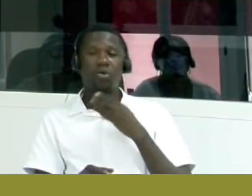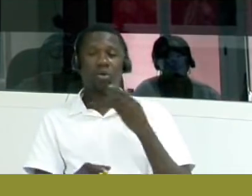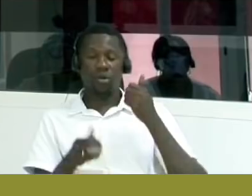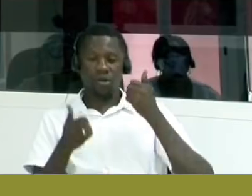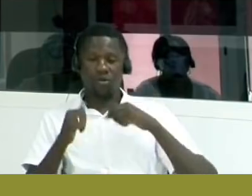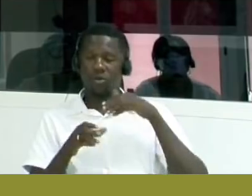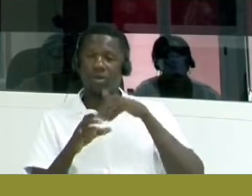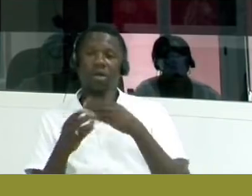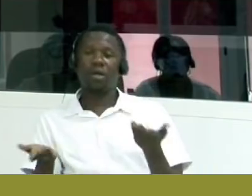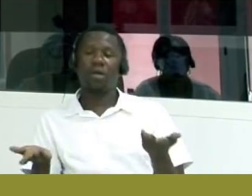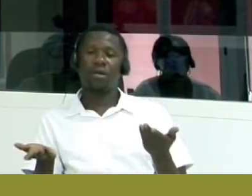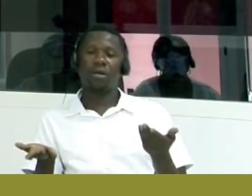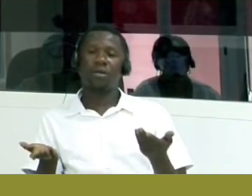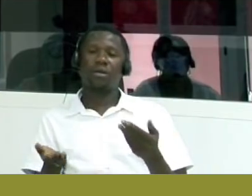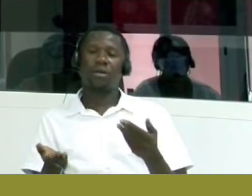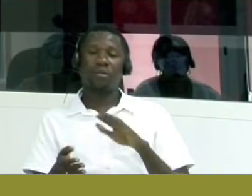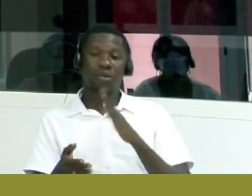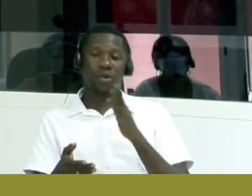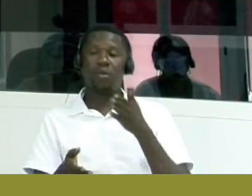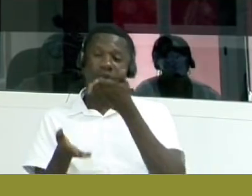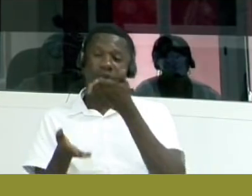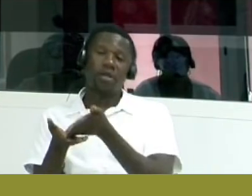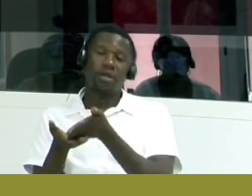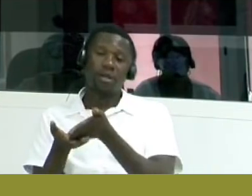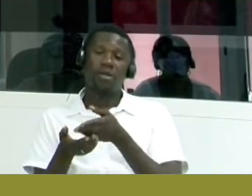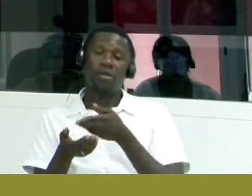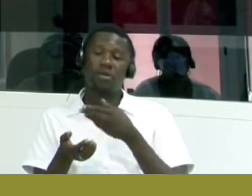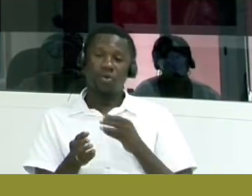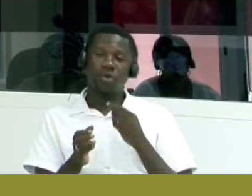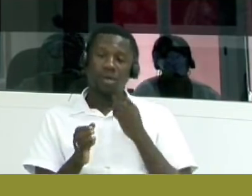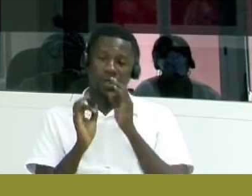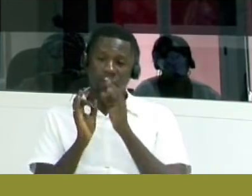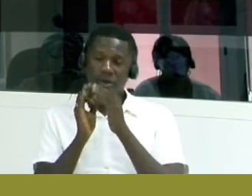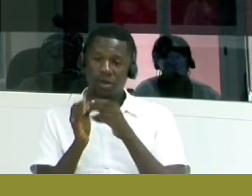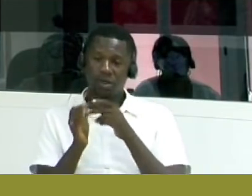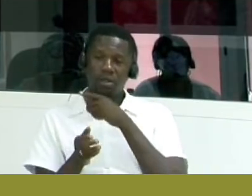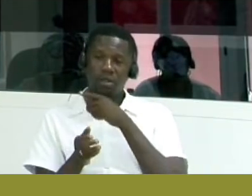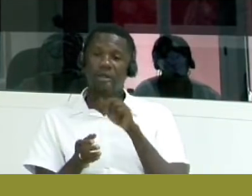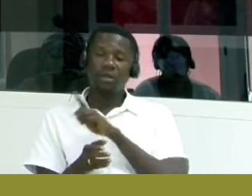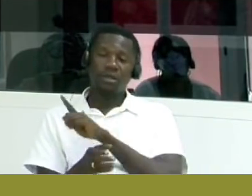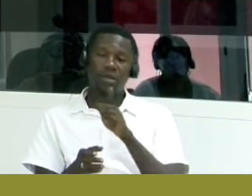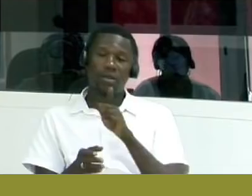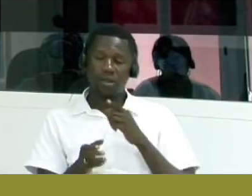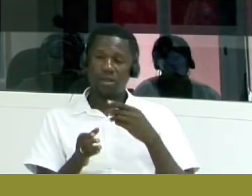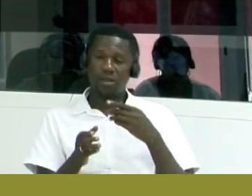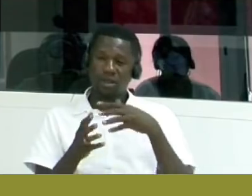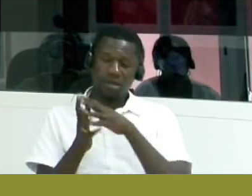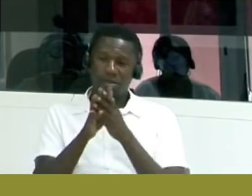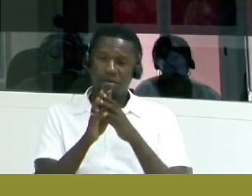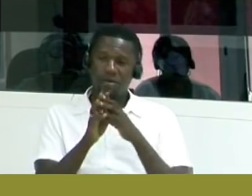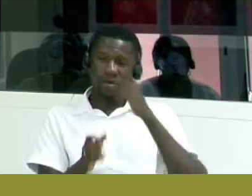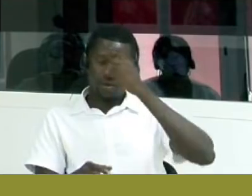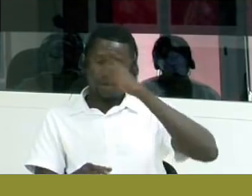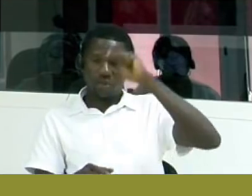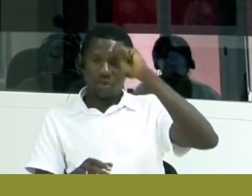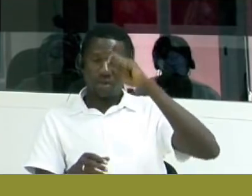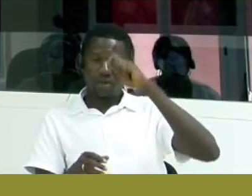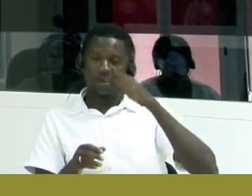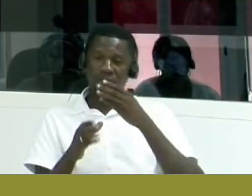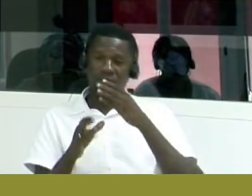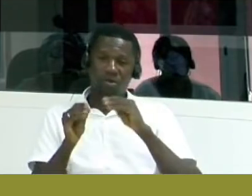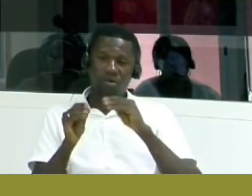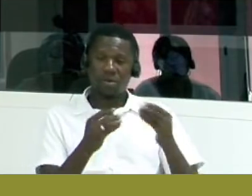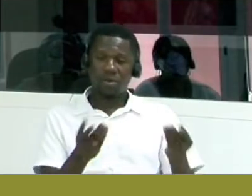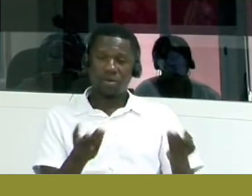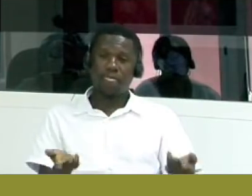by being there, you are implying that they interfered with police operations. I was not there. I was